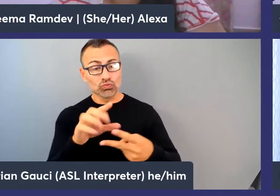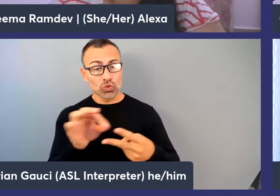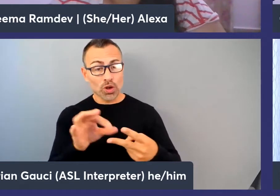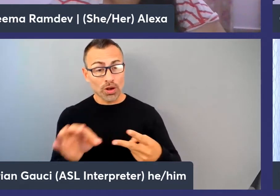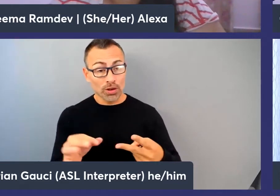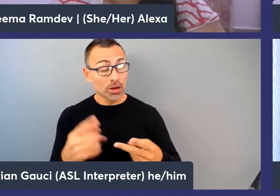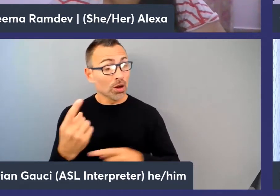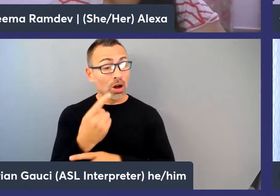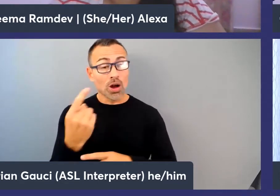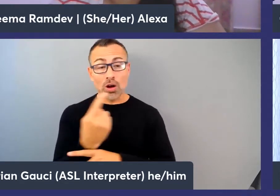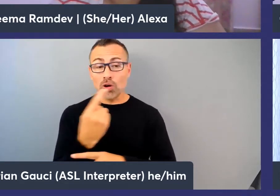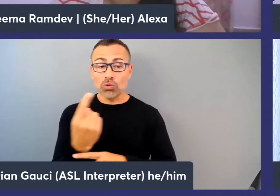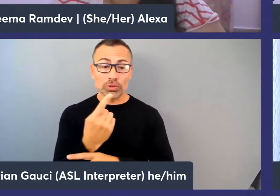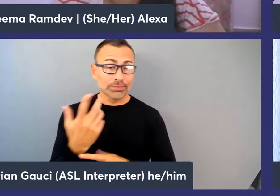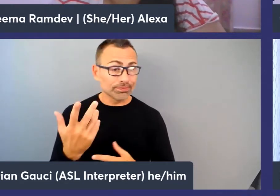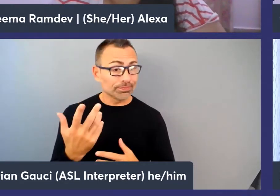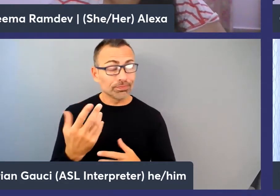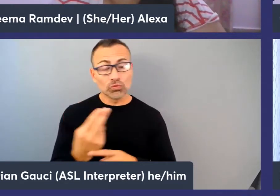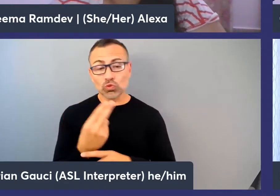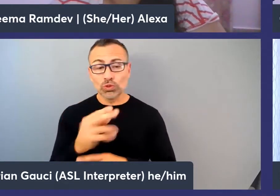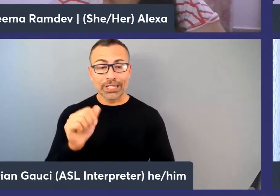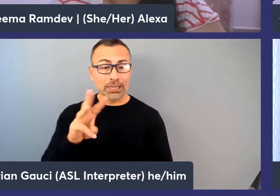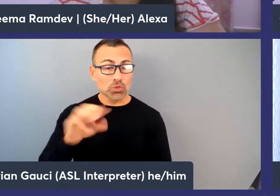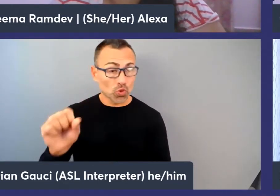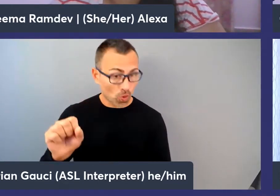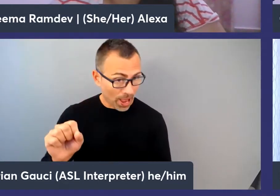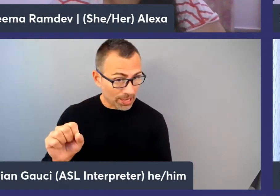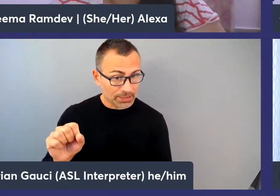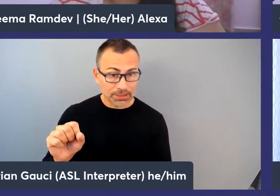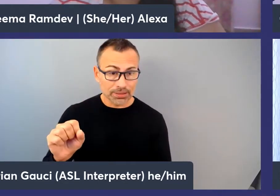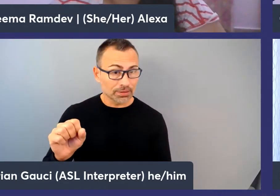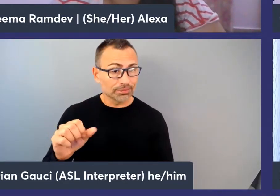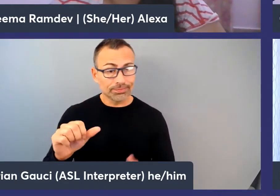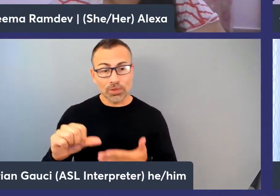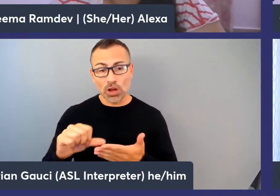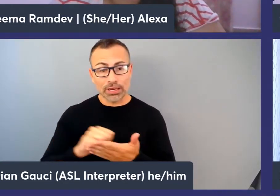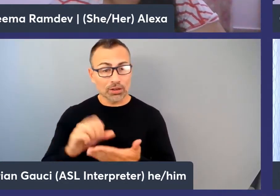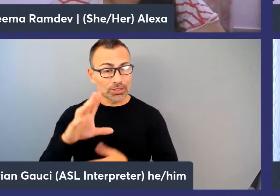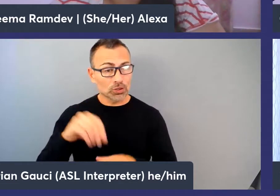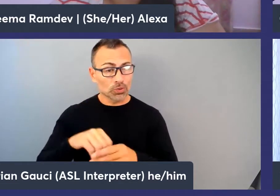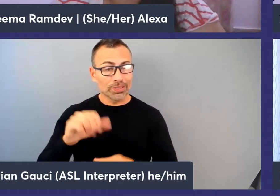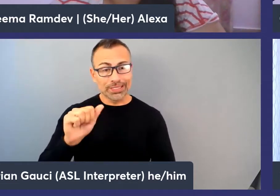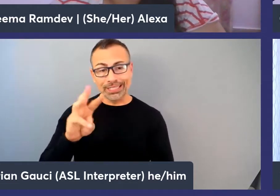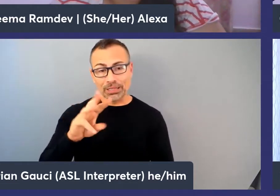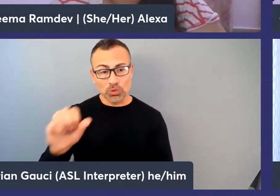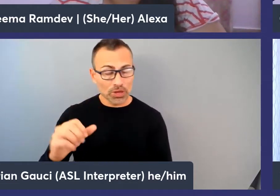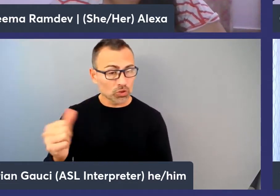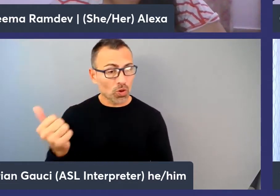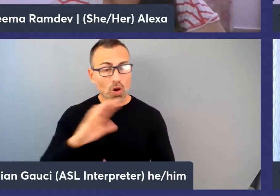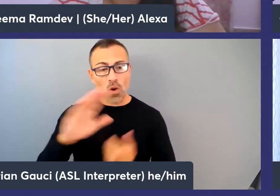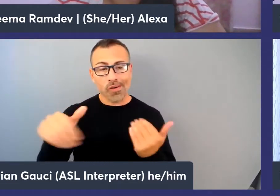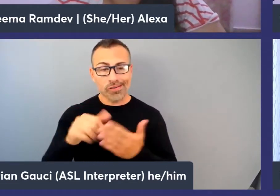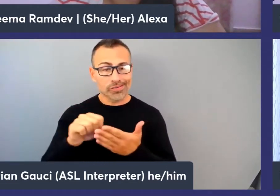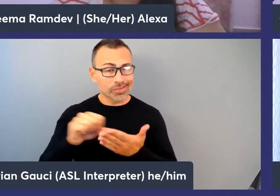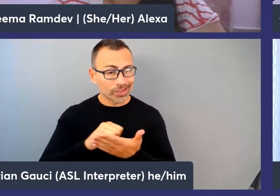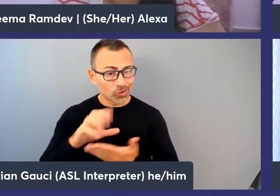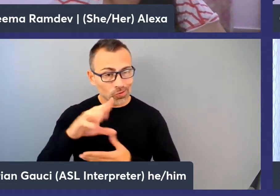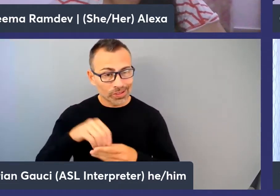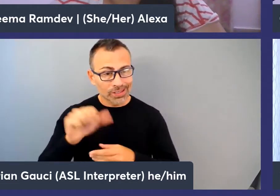your AWS account. Data is in AWS, so you can utilize the your existing AWS accounts to process the